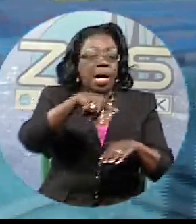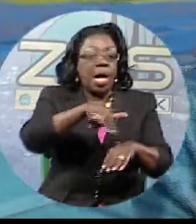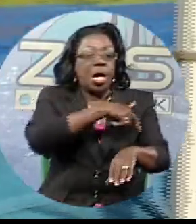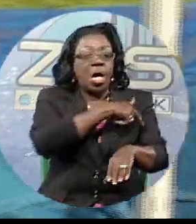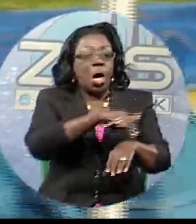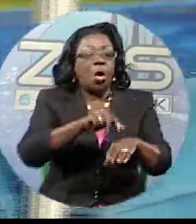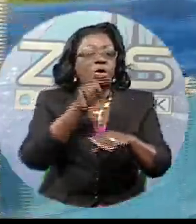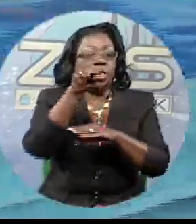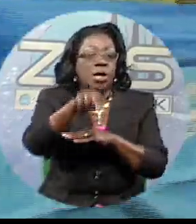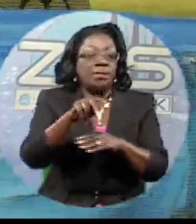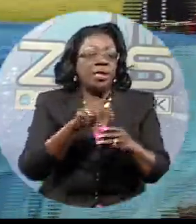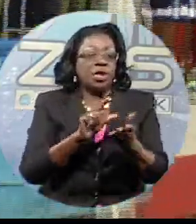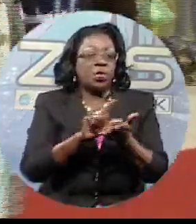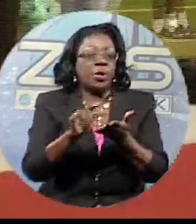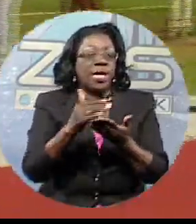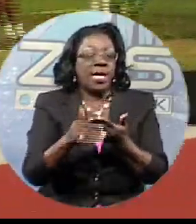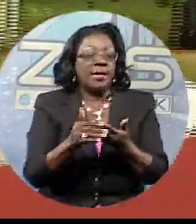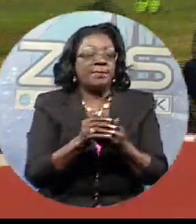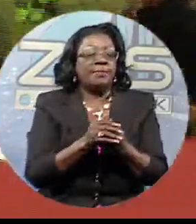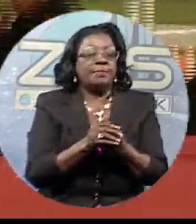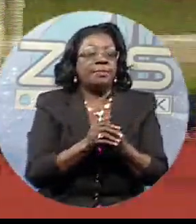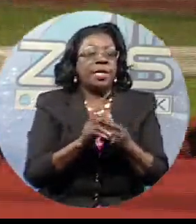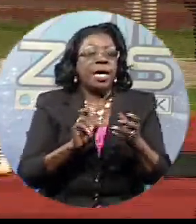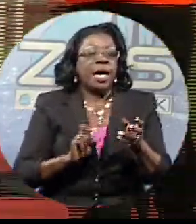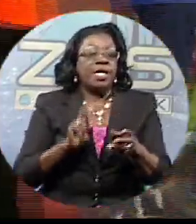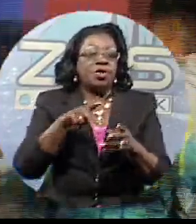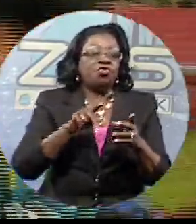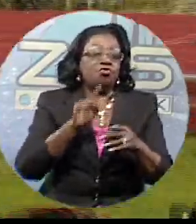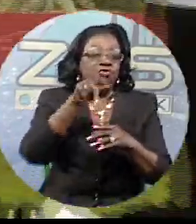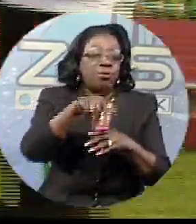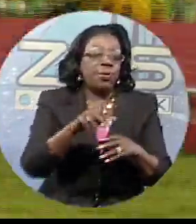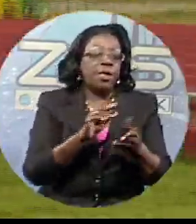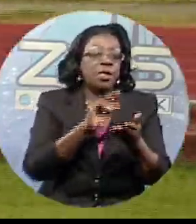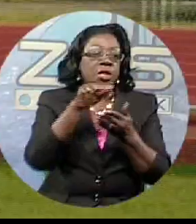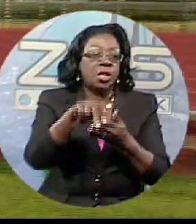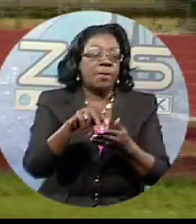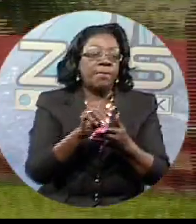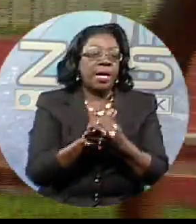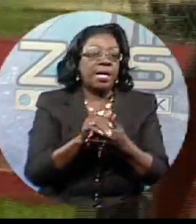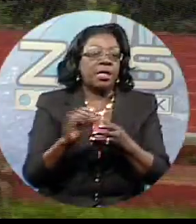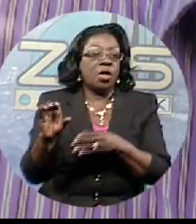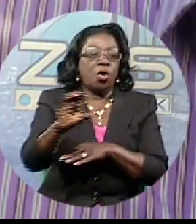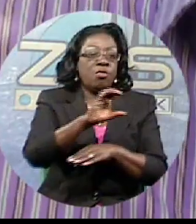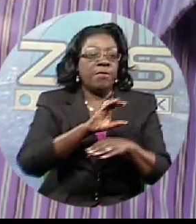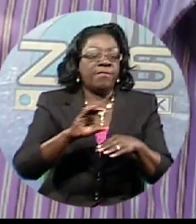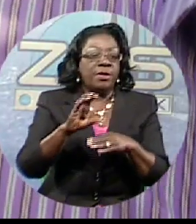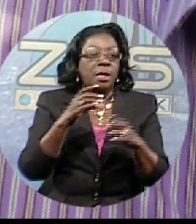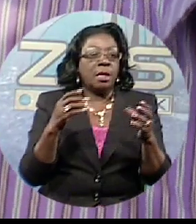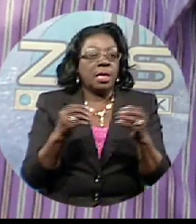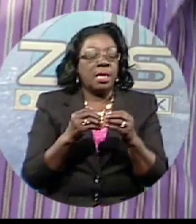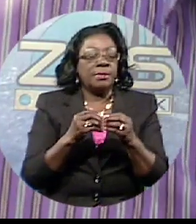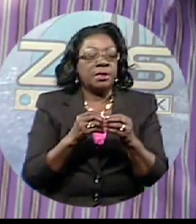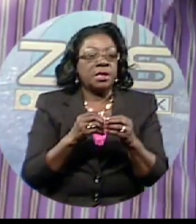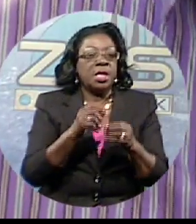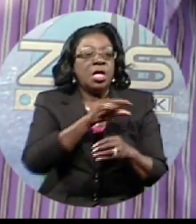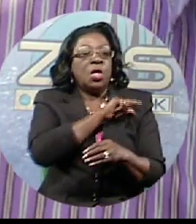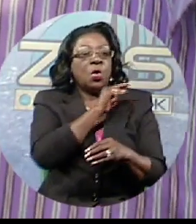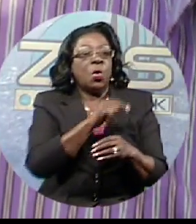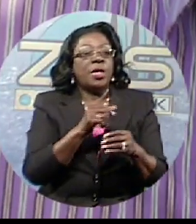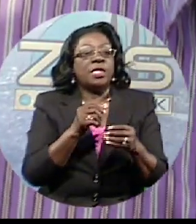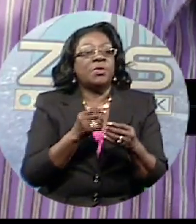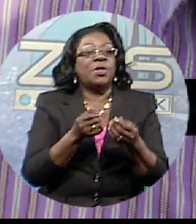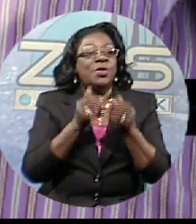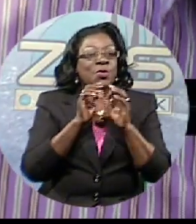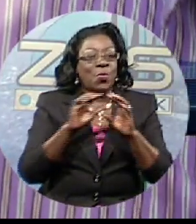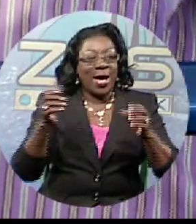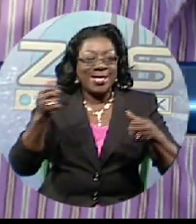weekend. He met the qualifying standards for the triple jump event for the Carifta Games at a previous meet. Laquan is one of those quiet storm athletes that